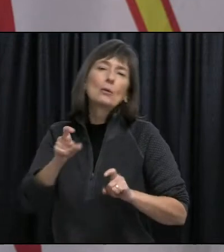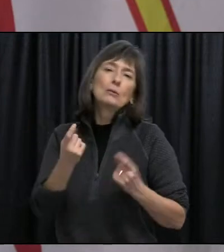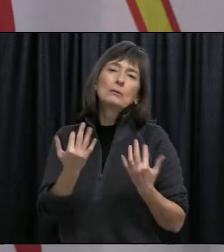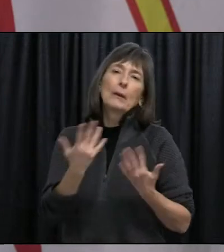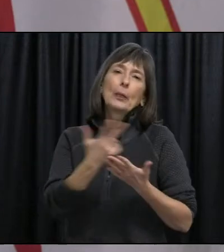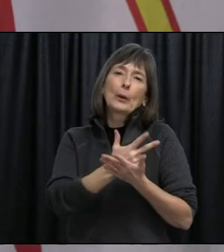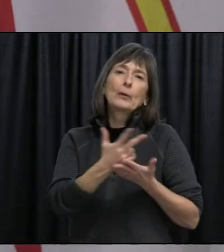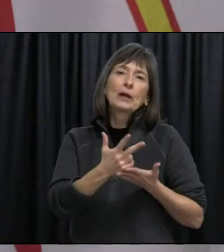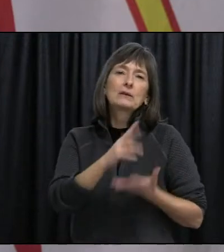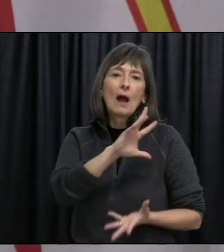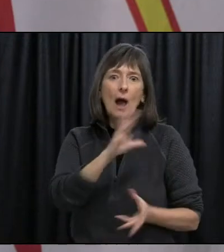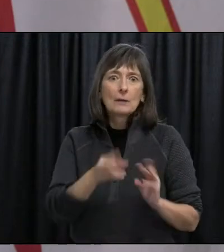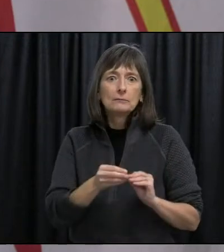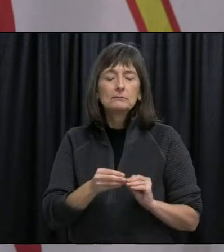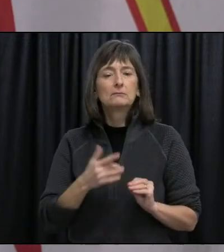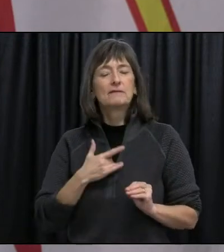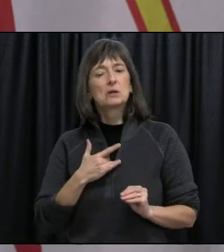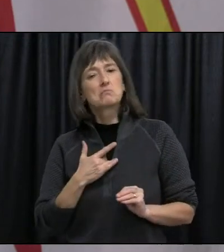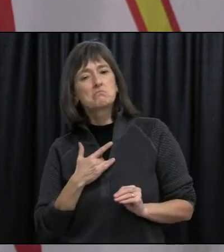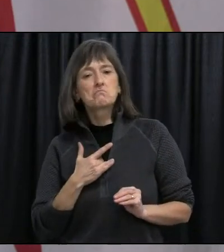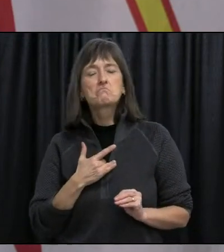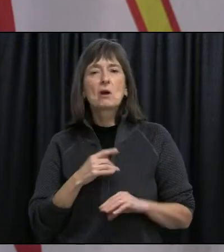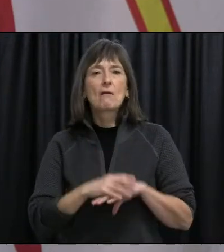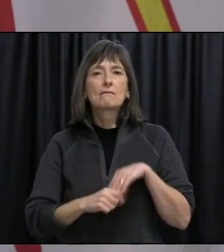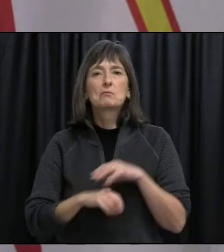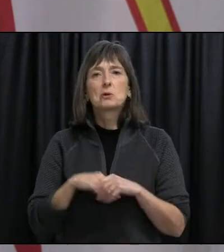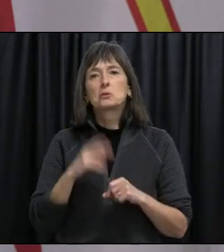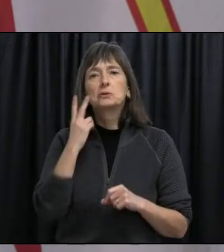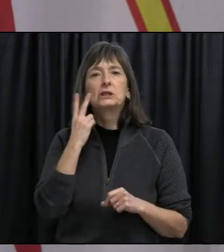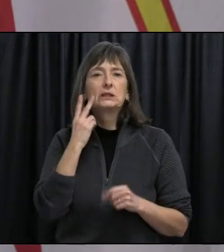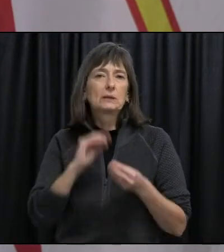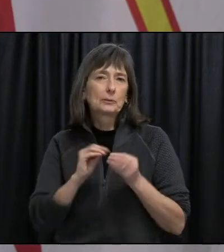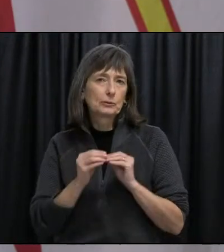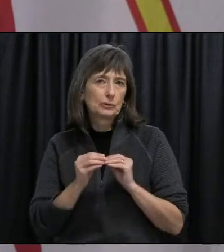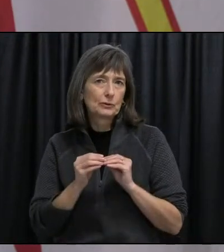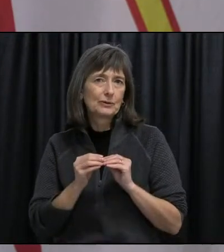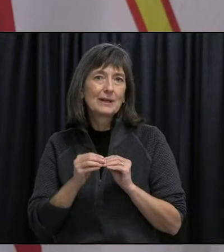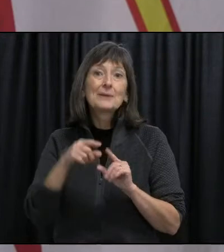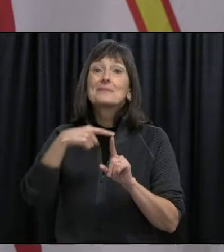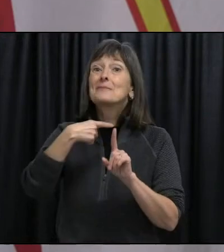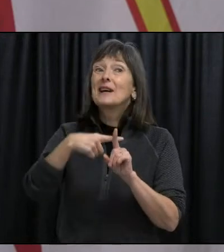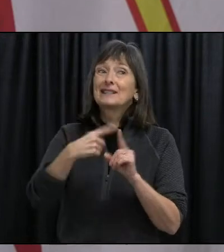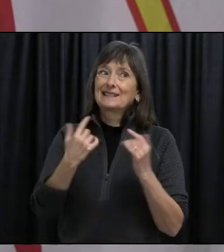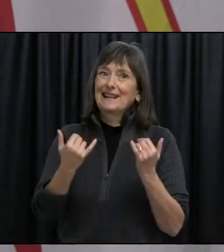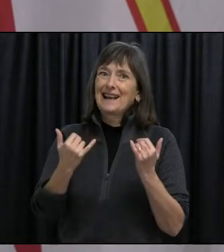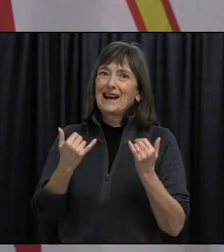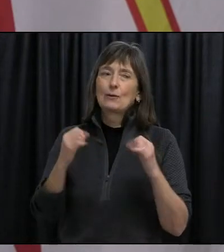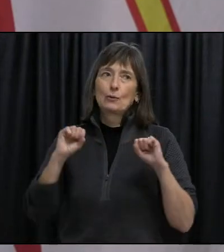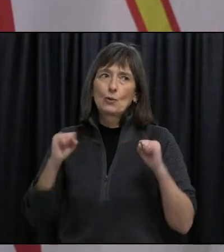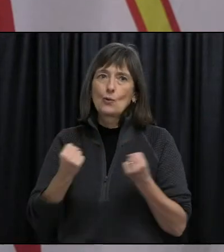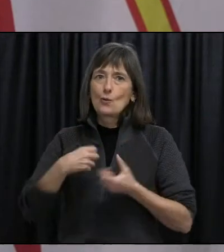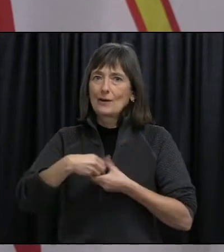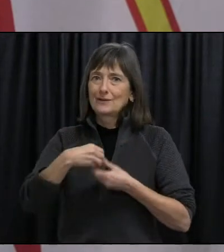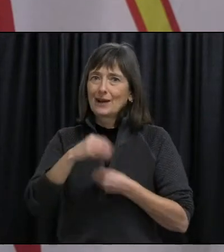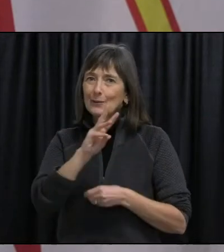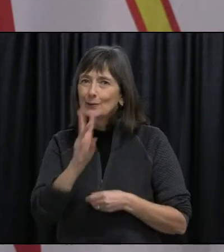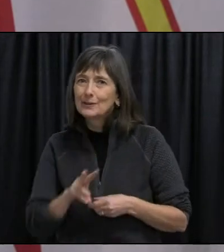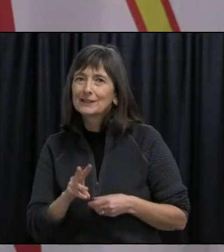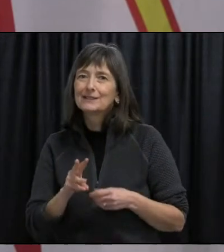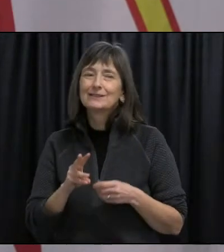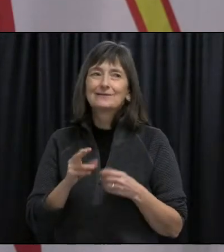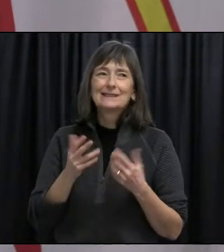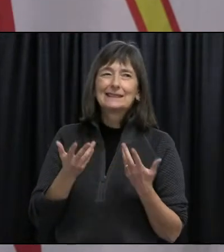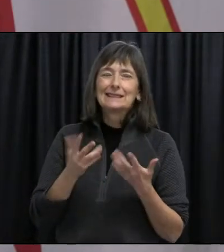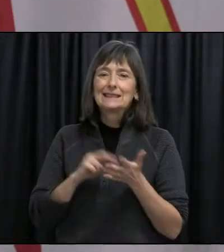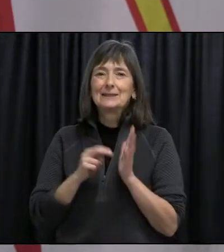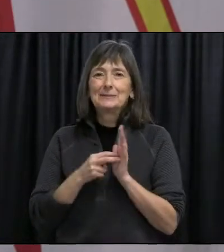So we'll certainly wait that out a little bit. But, we know that now as the weather is getting colder, that gatherings tend